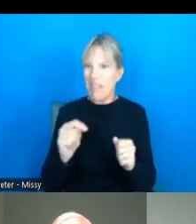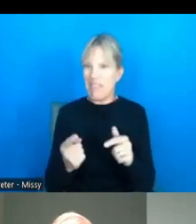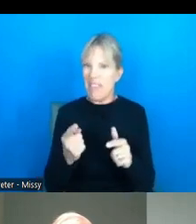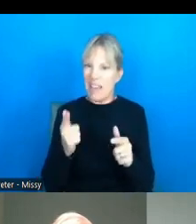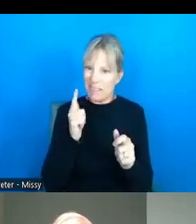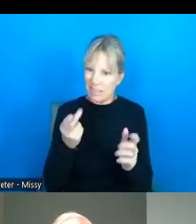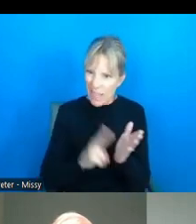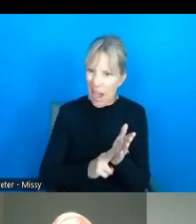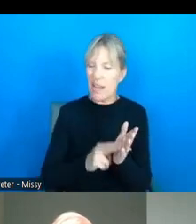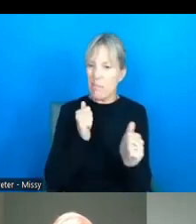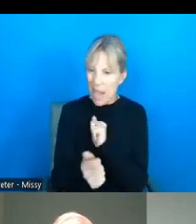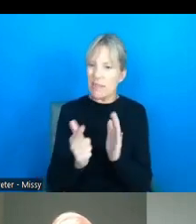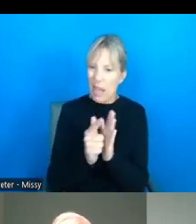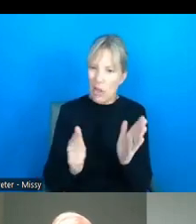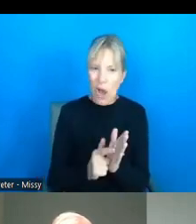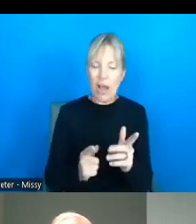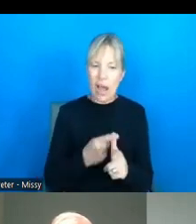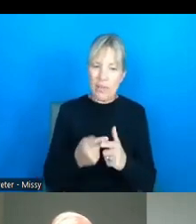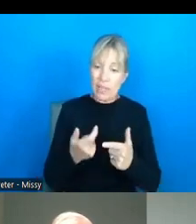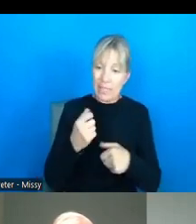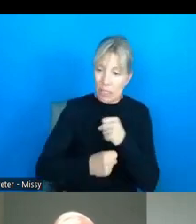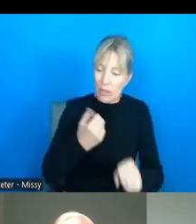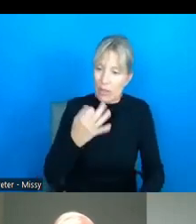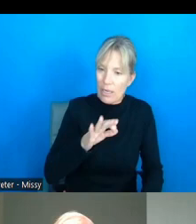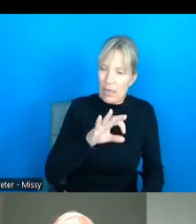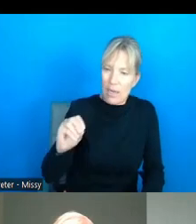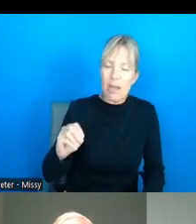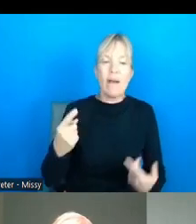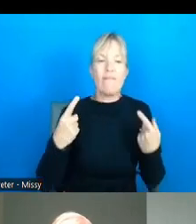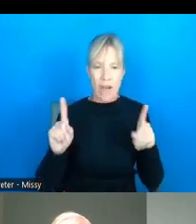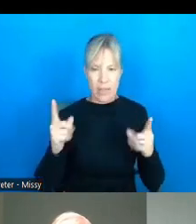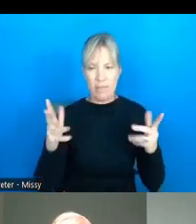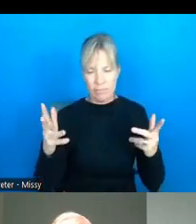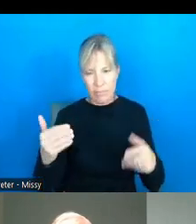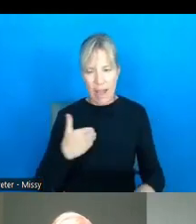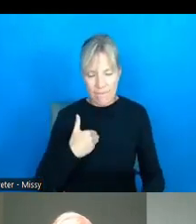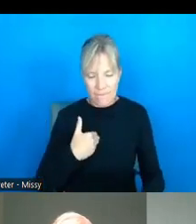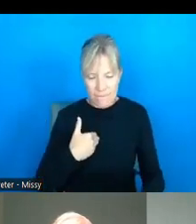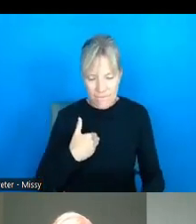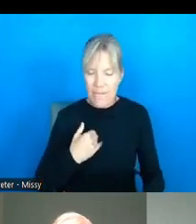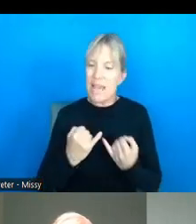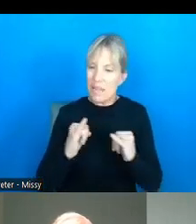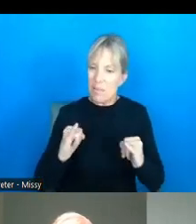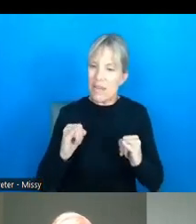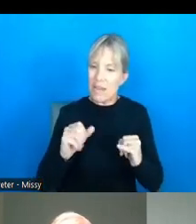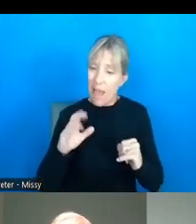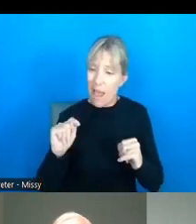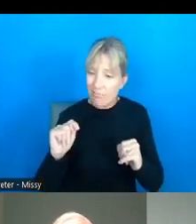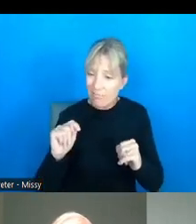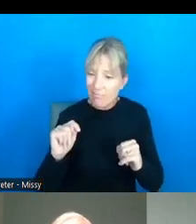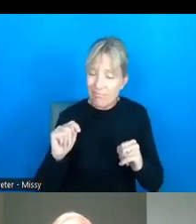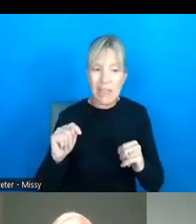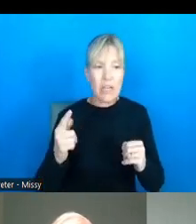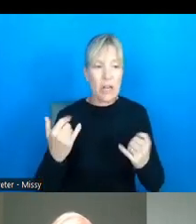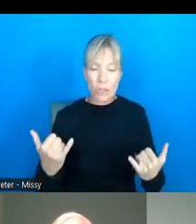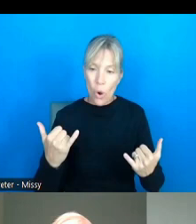and passed. And in 1990, we finally did have our Independence Act. So with